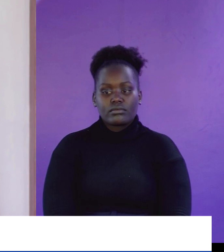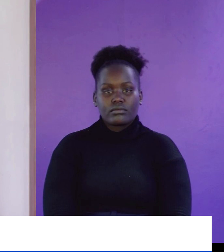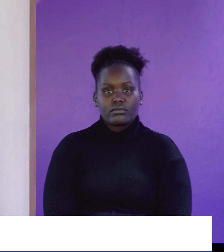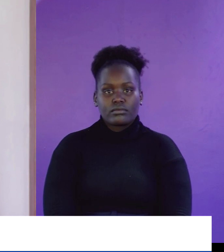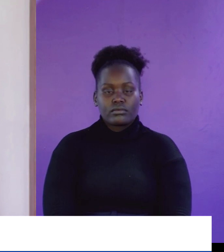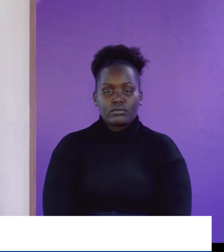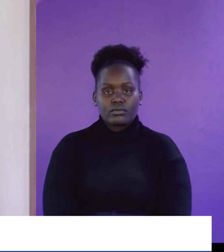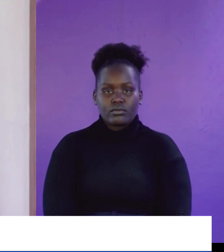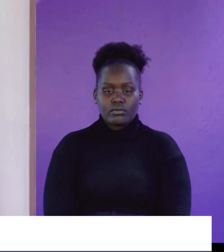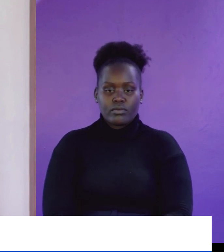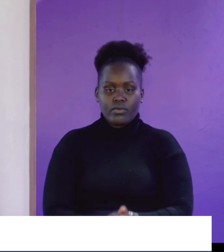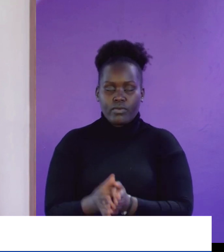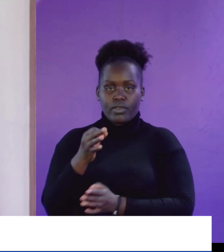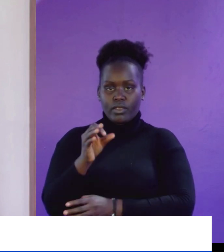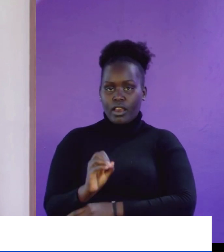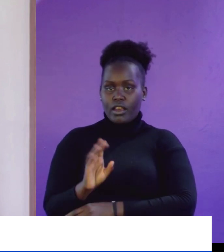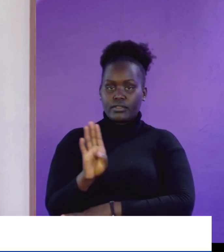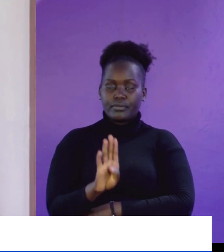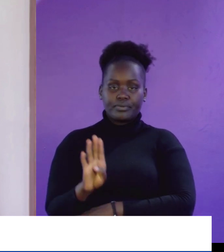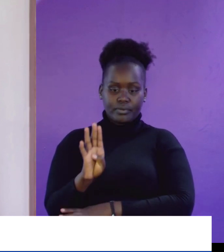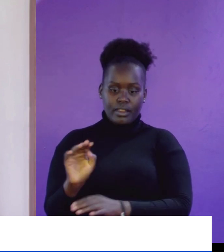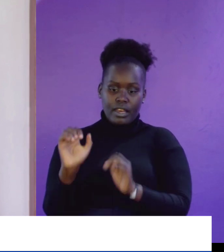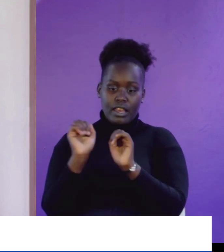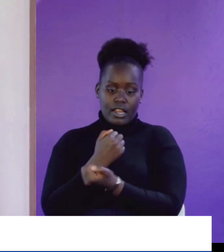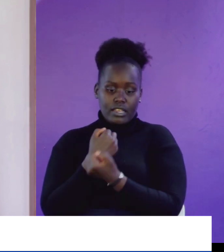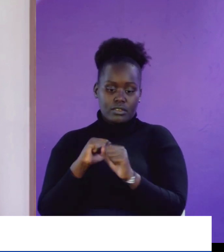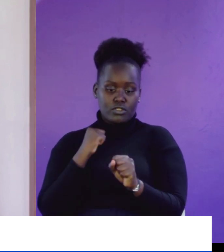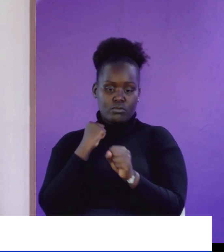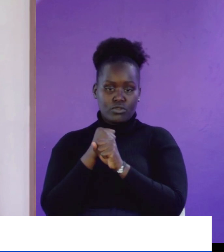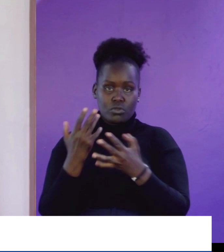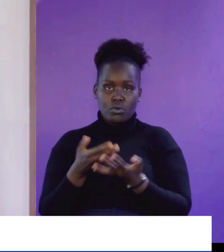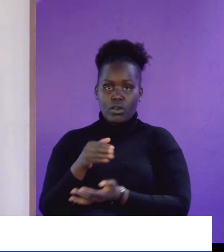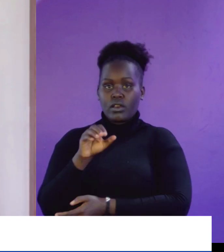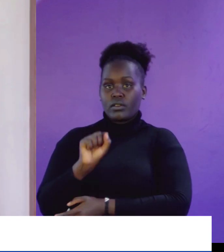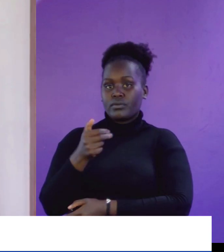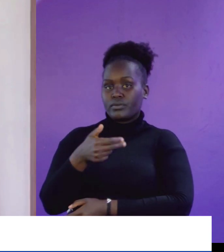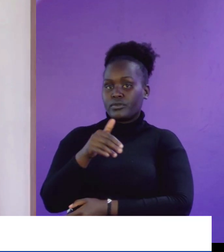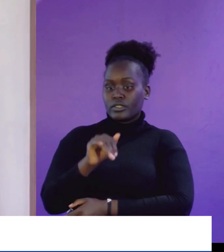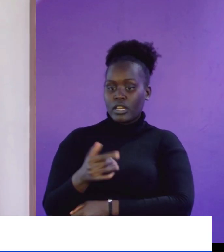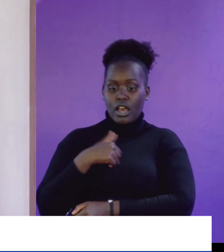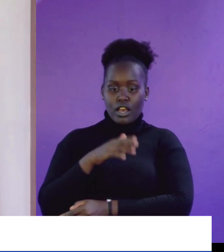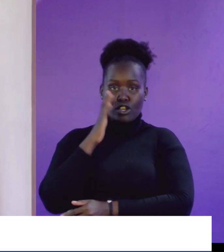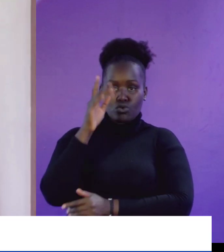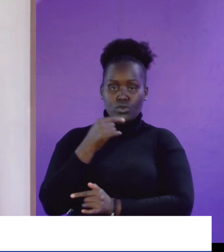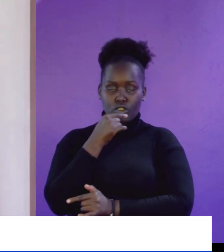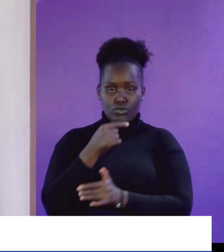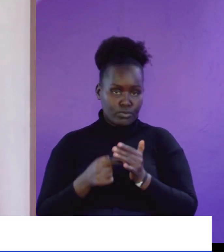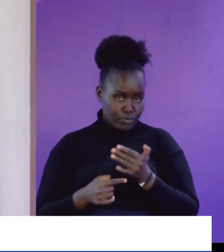Ya bilioni 30 haiwezi kufanyika ndani ya SHA. We will make sure